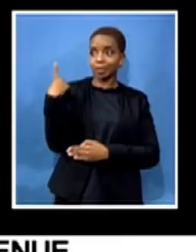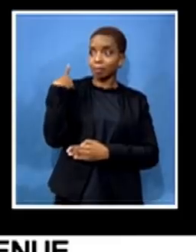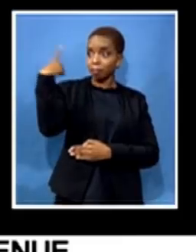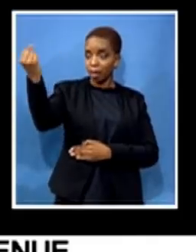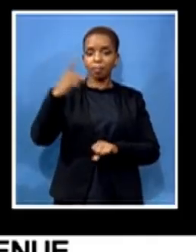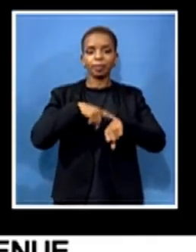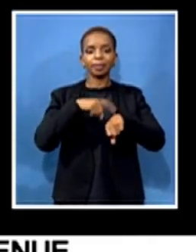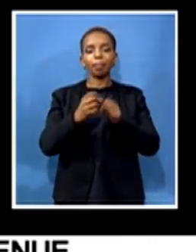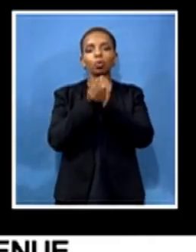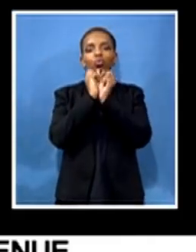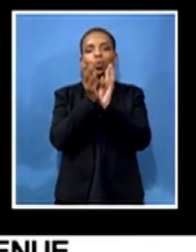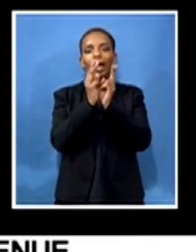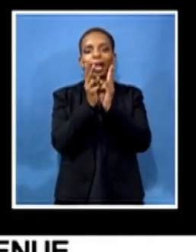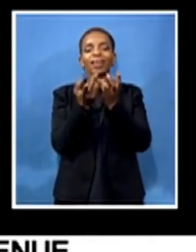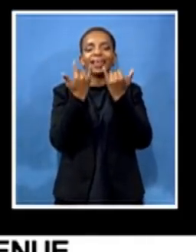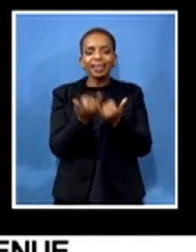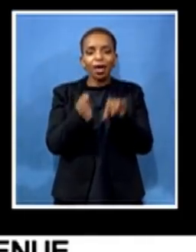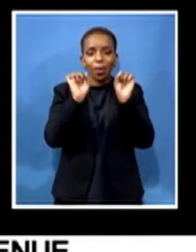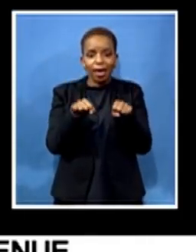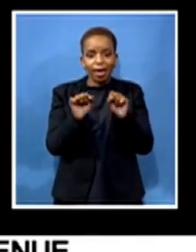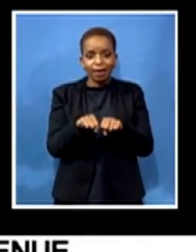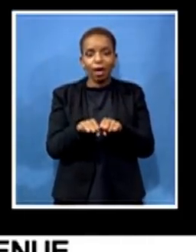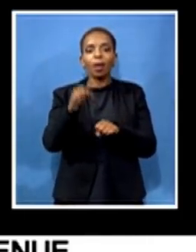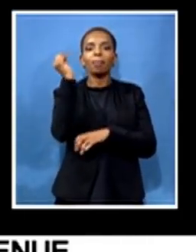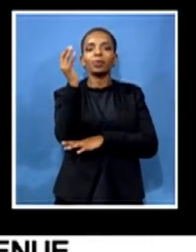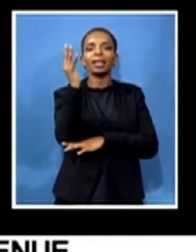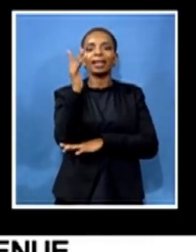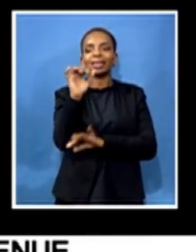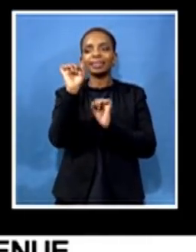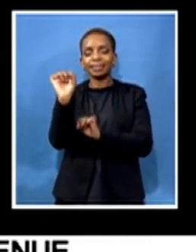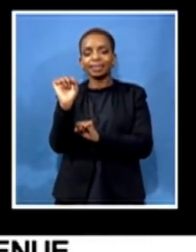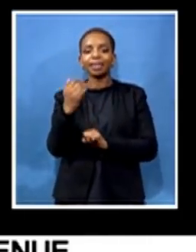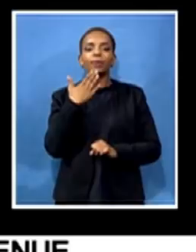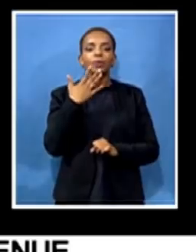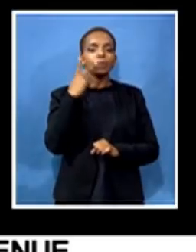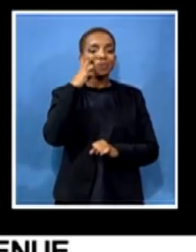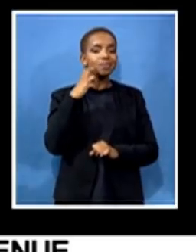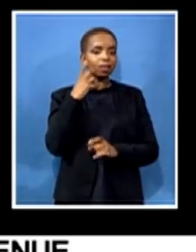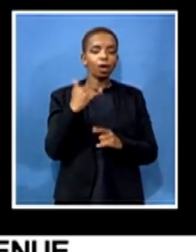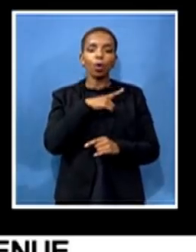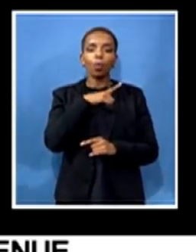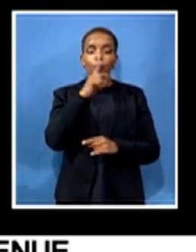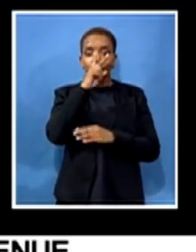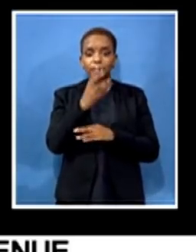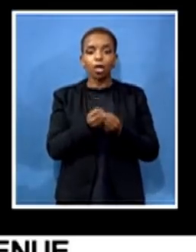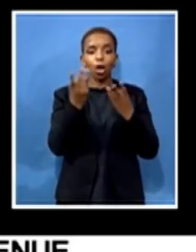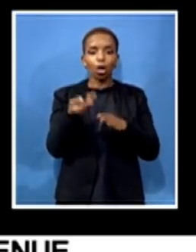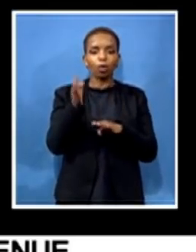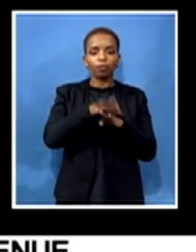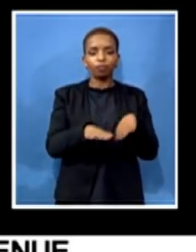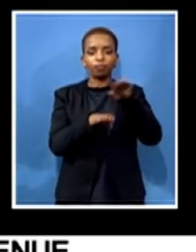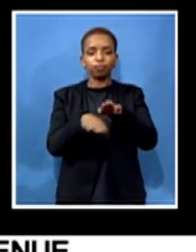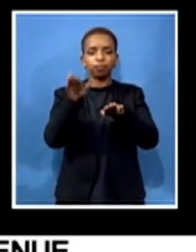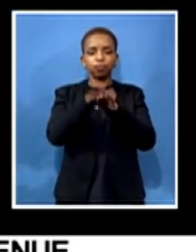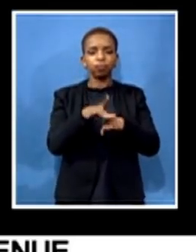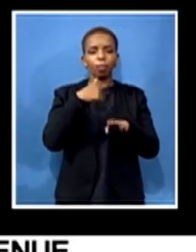Honourable Mkhize to continue? Now we've seen there is a lot of overlaps, so I suspect his presentation will not be as long as the